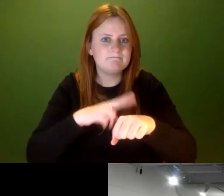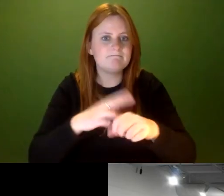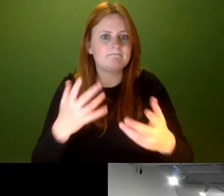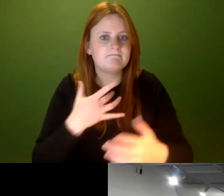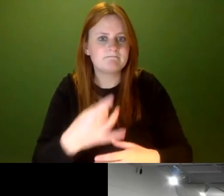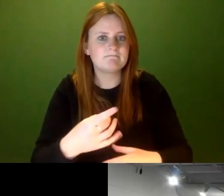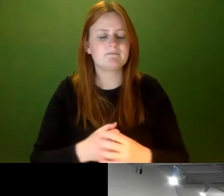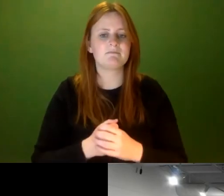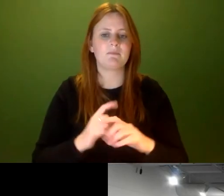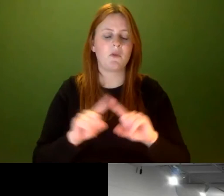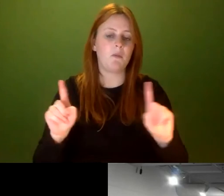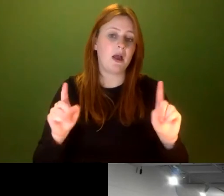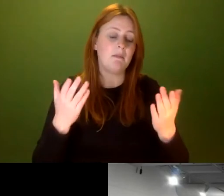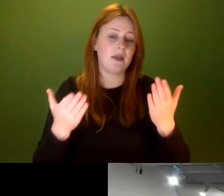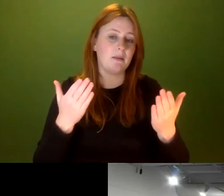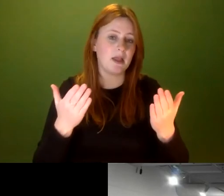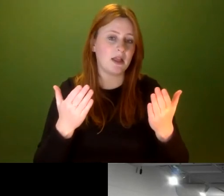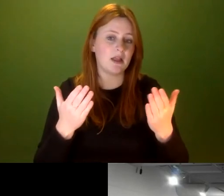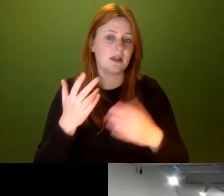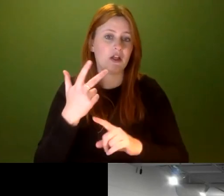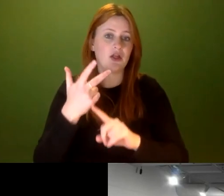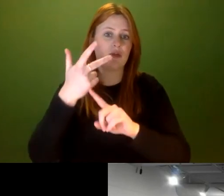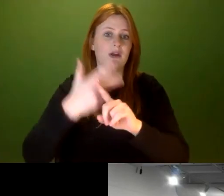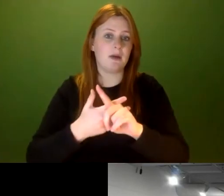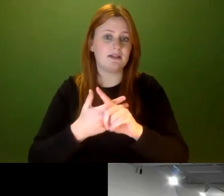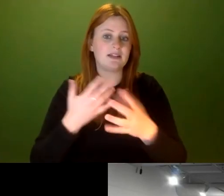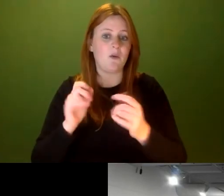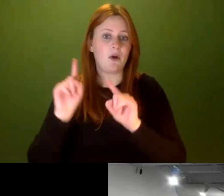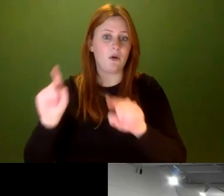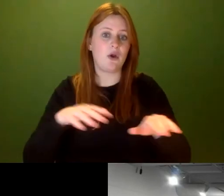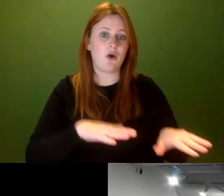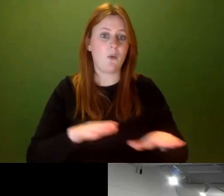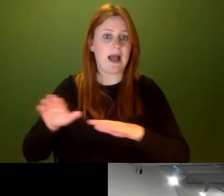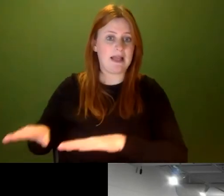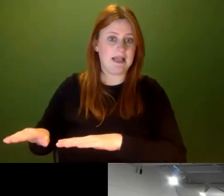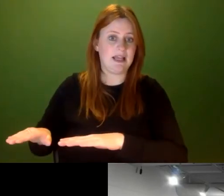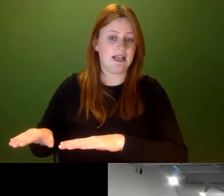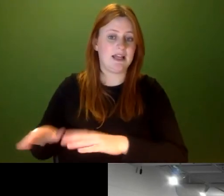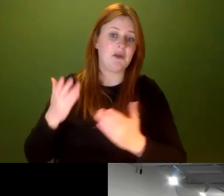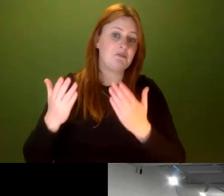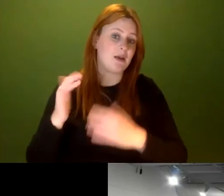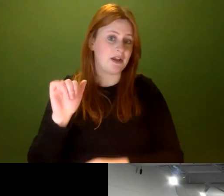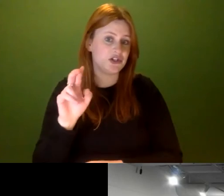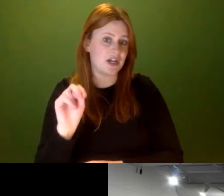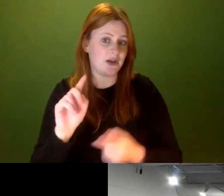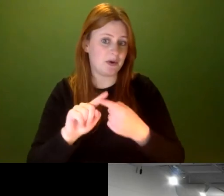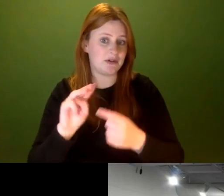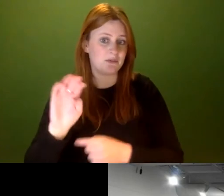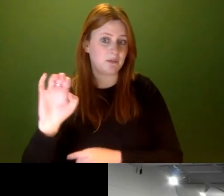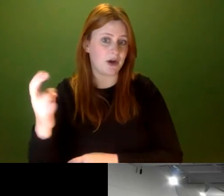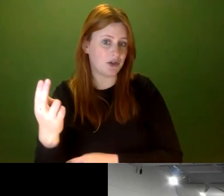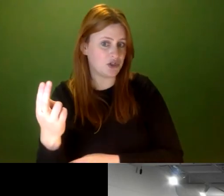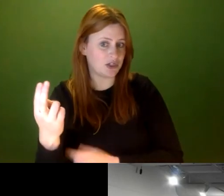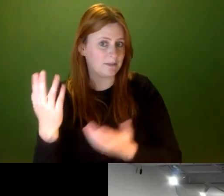spend maybe 3 months or so in Hawaii, maybe from January to March